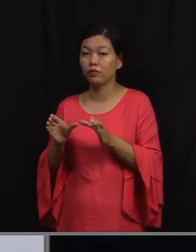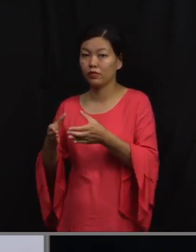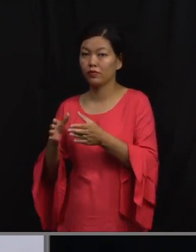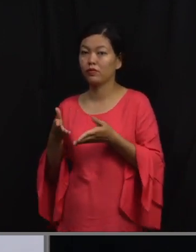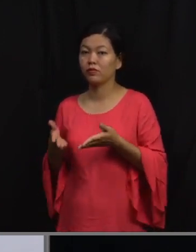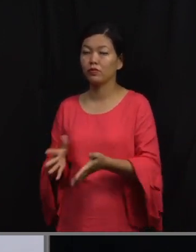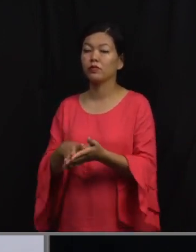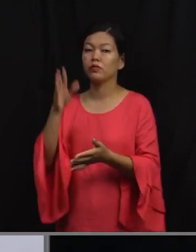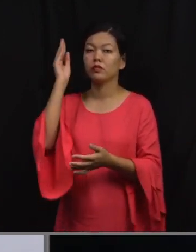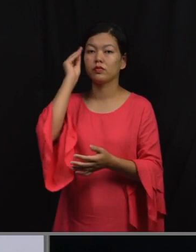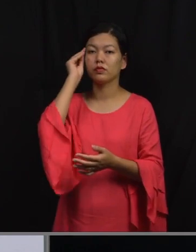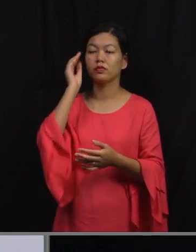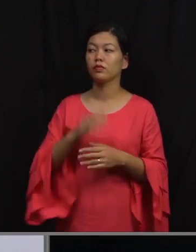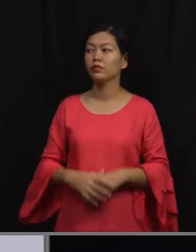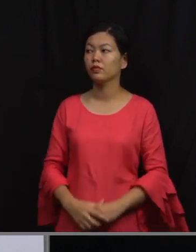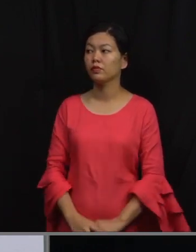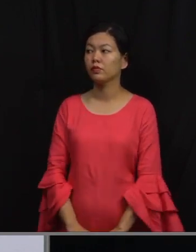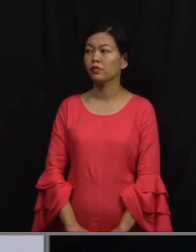Okay.